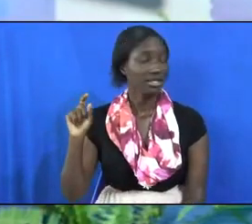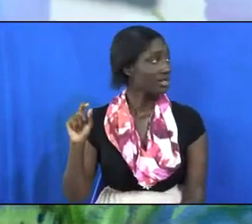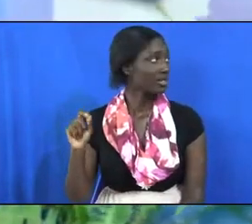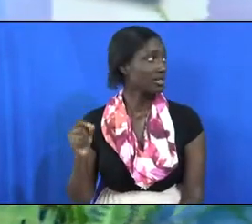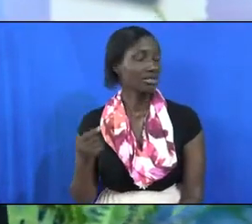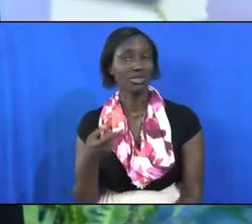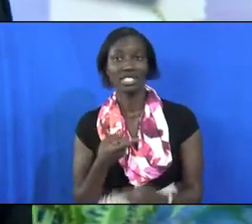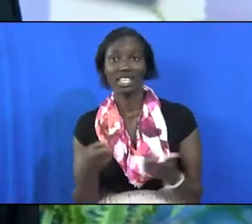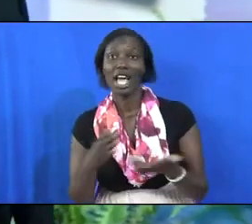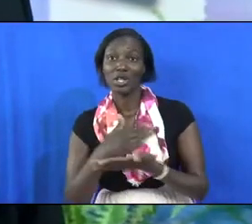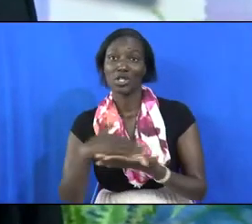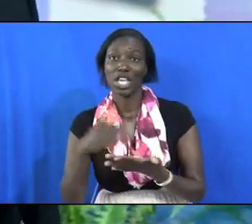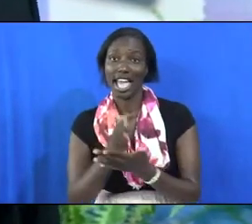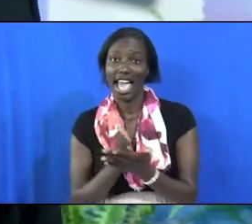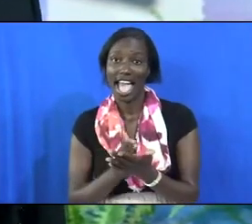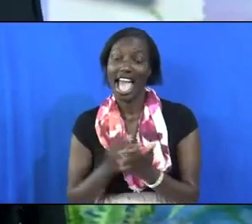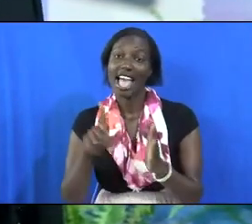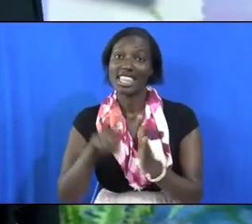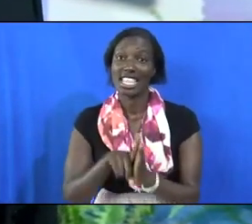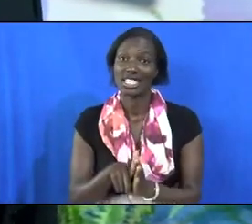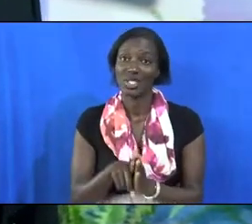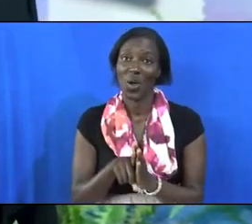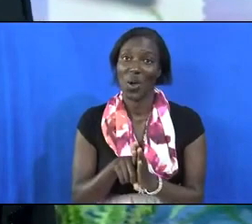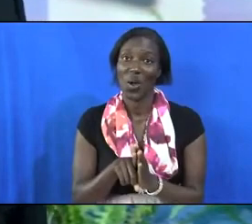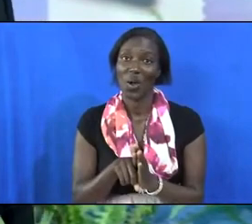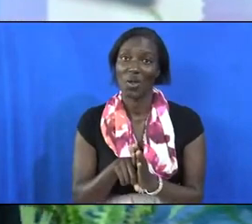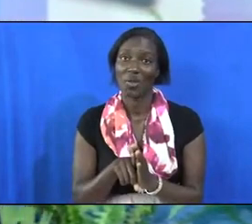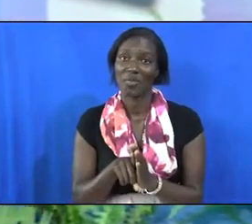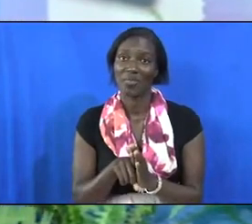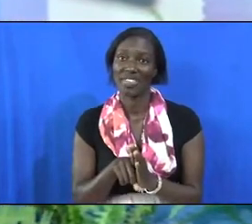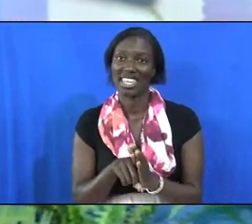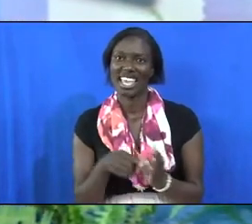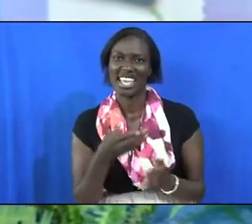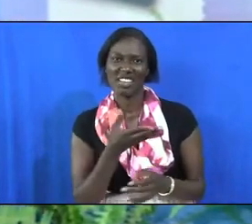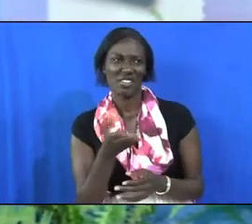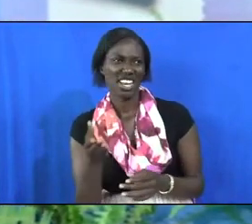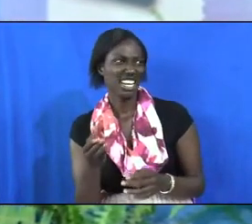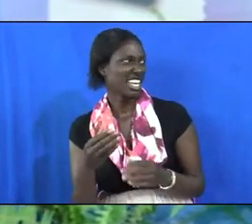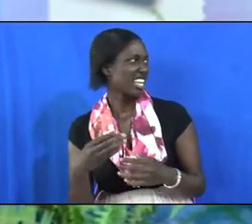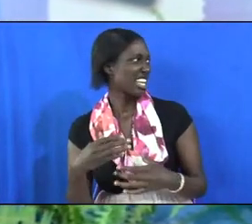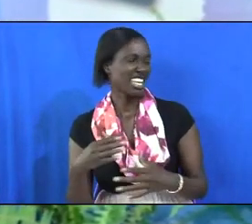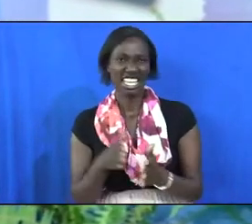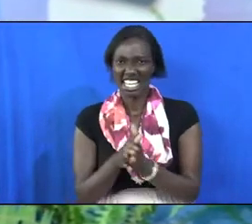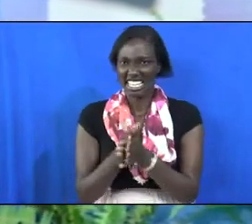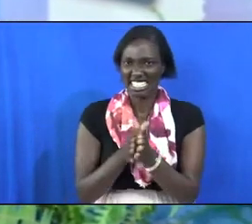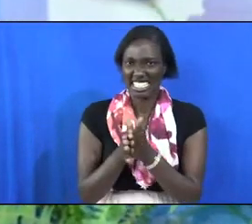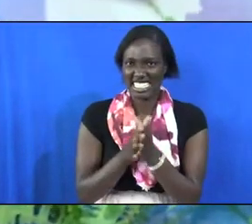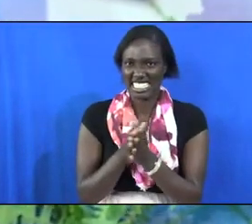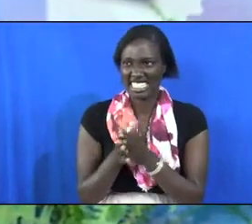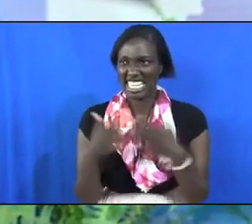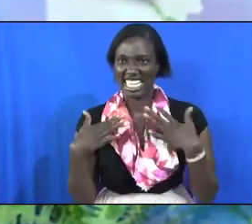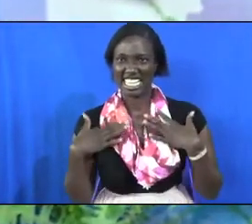to share with us the lesson. They seem to be in a very interesting attire.